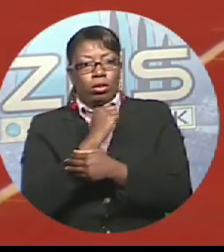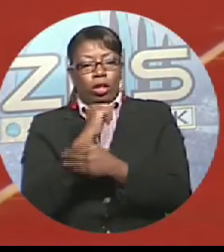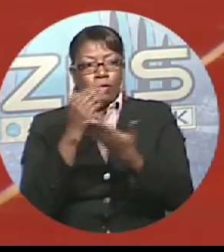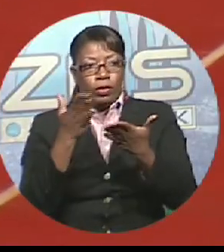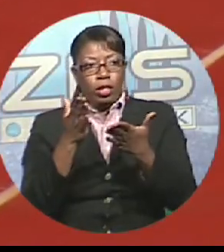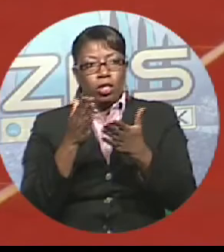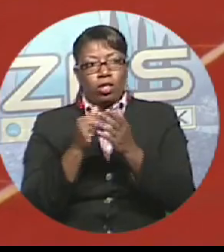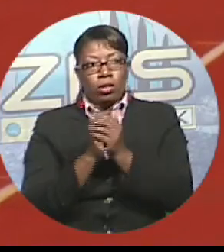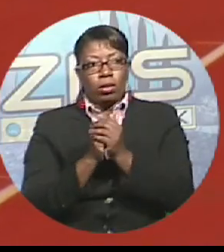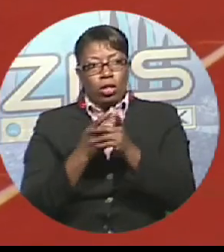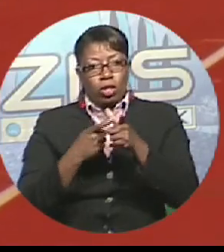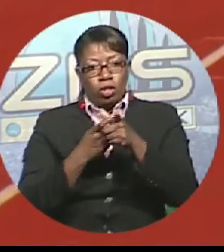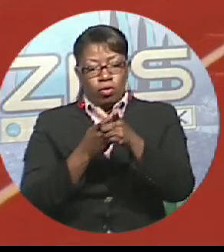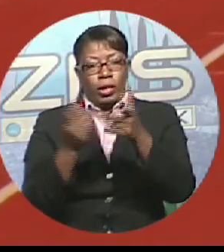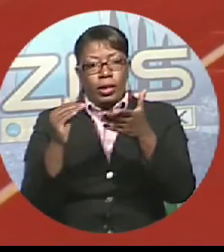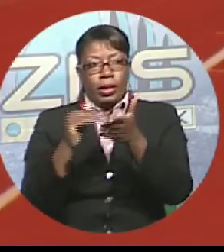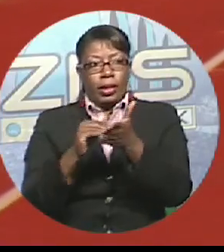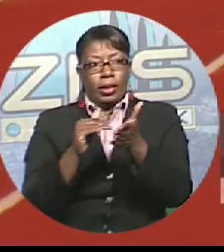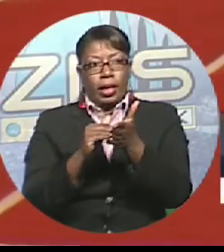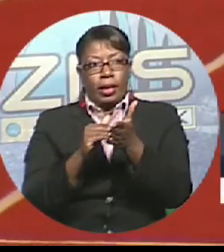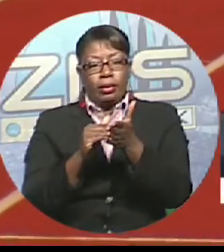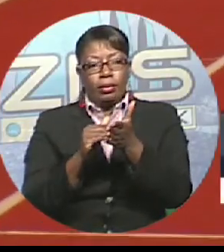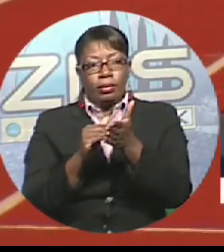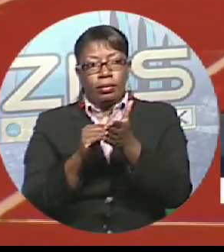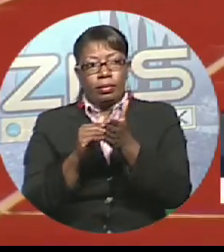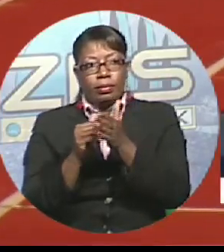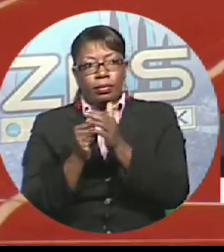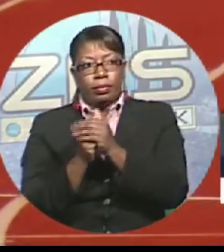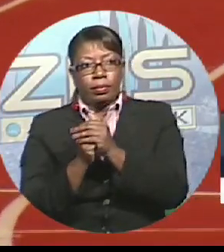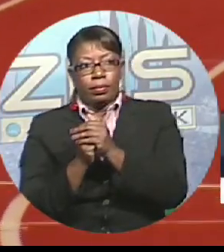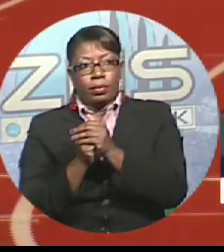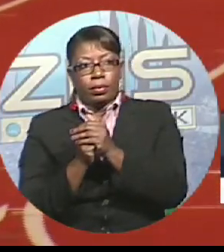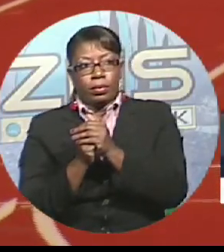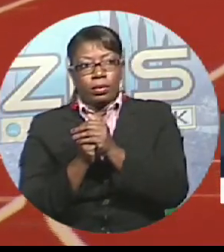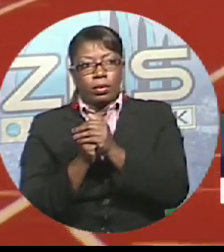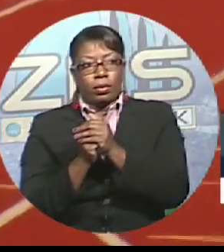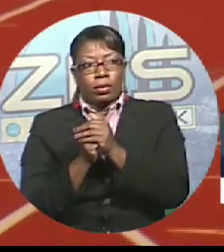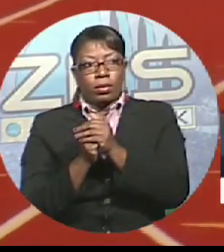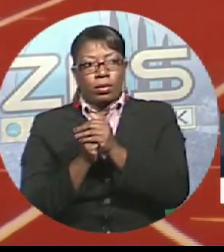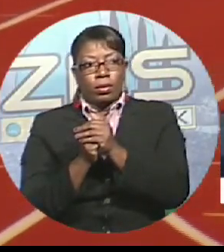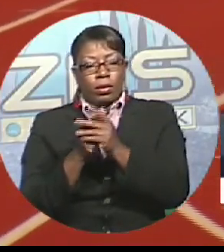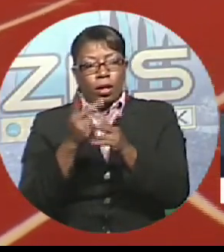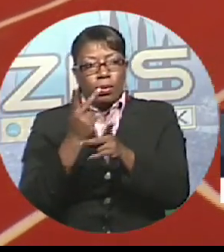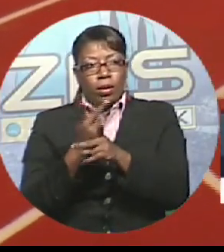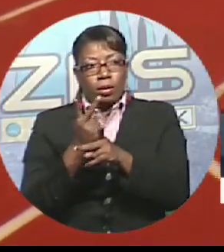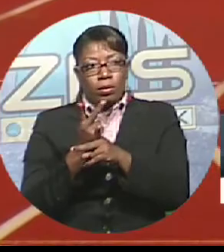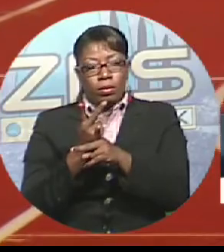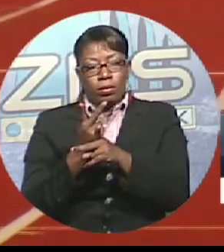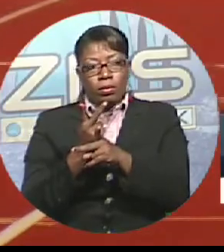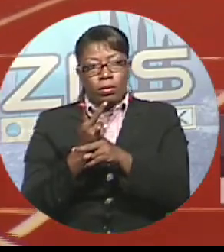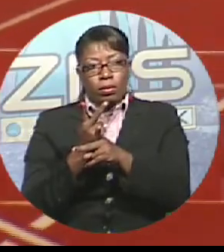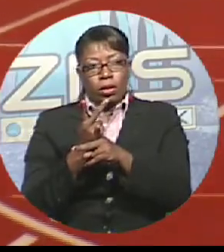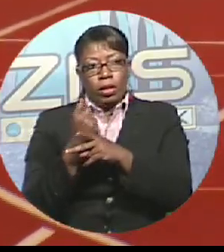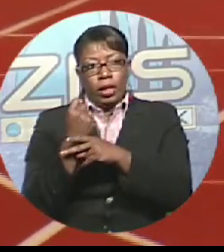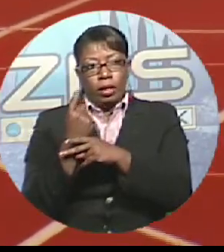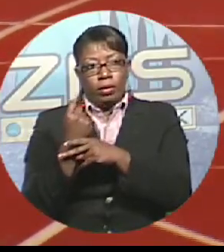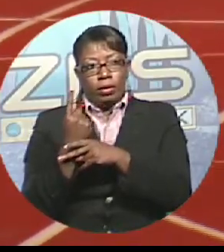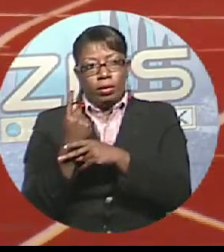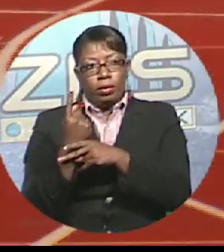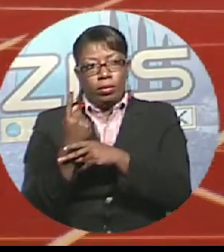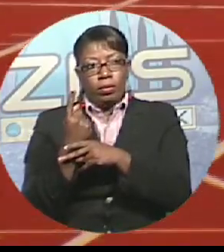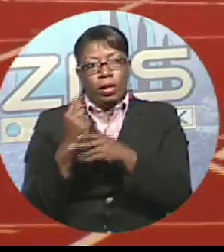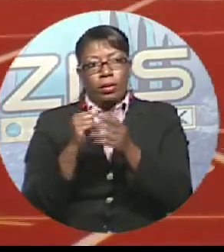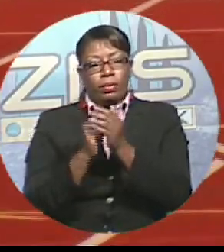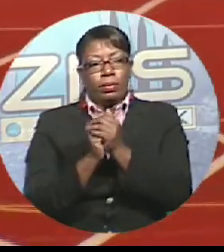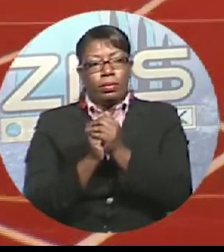then complete the double, winning the century in 11.36 seconds, holding off Viala Mae Robinson in 11.46. I'm